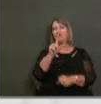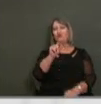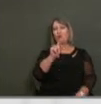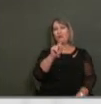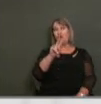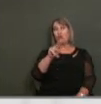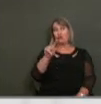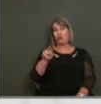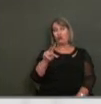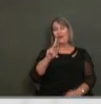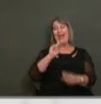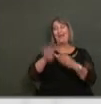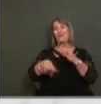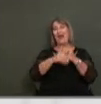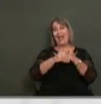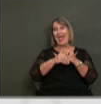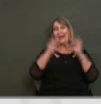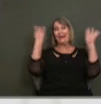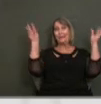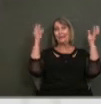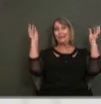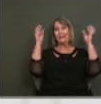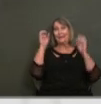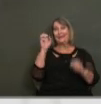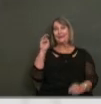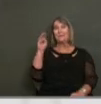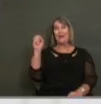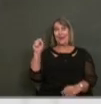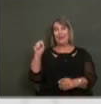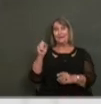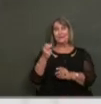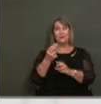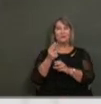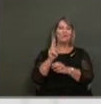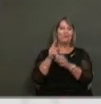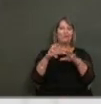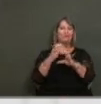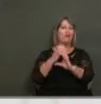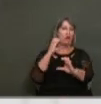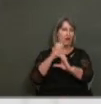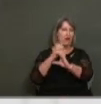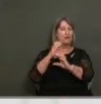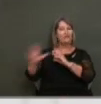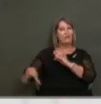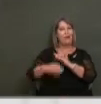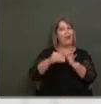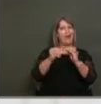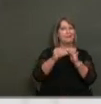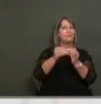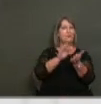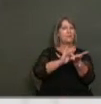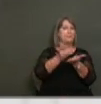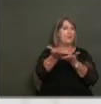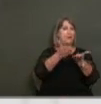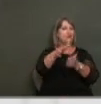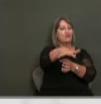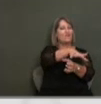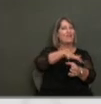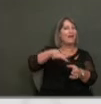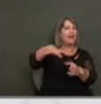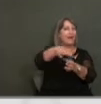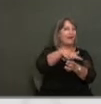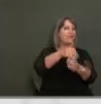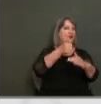we're adding a medical first responder unit to be able to augment the medical services that are provided by our